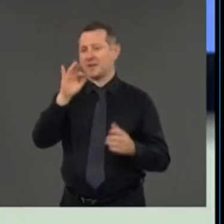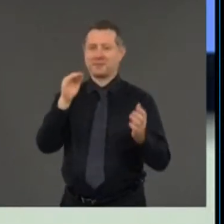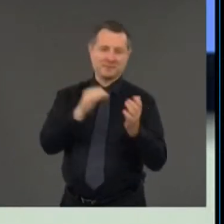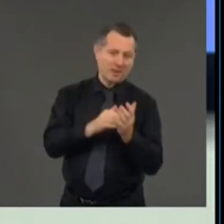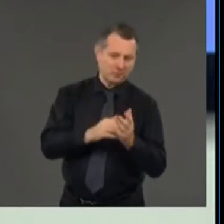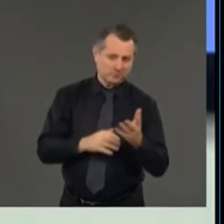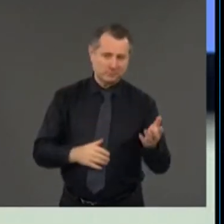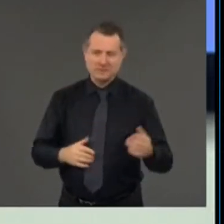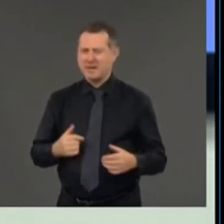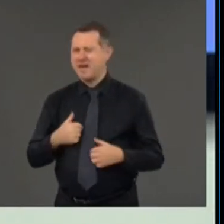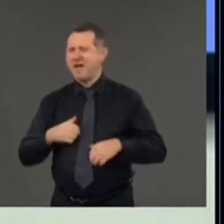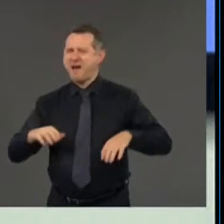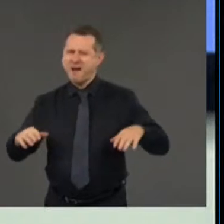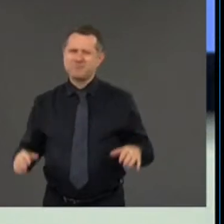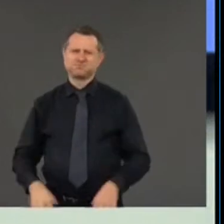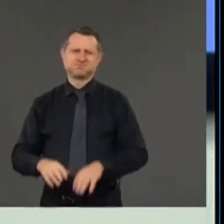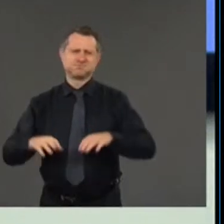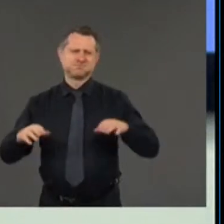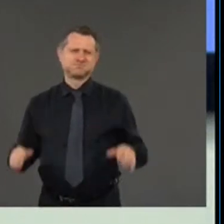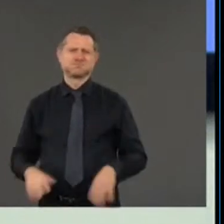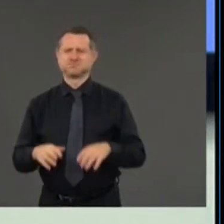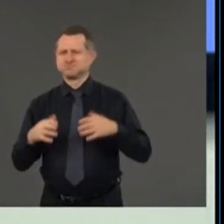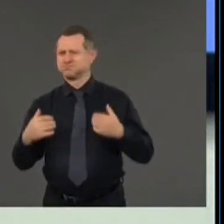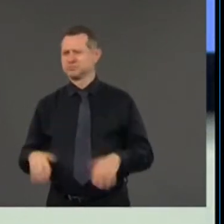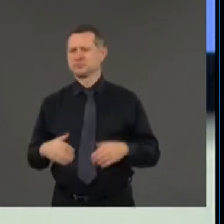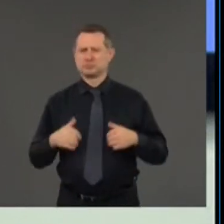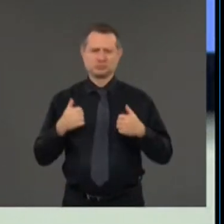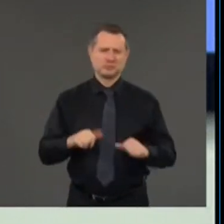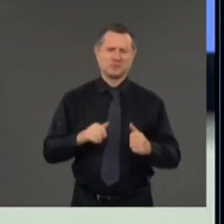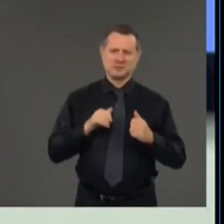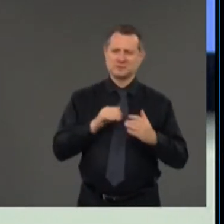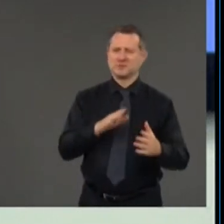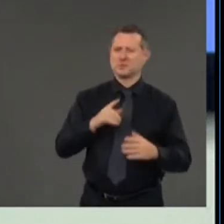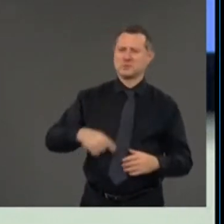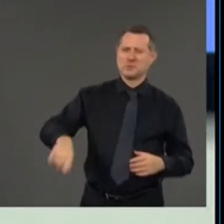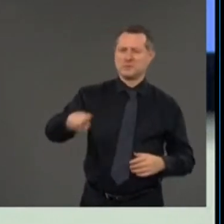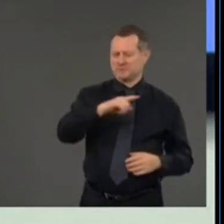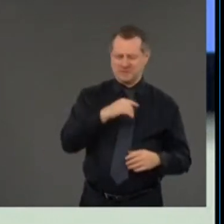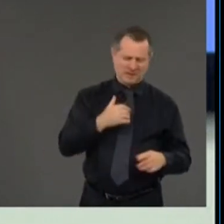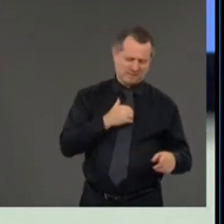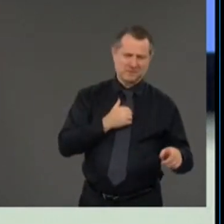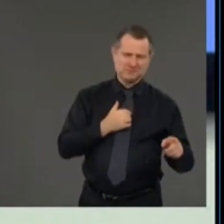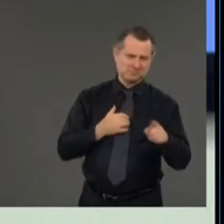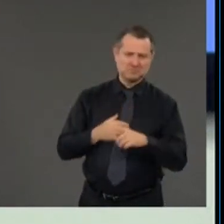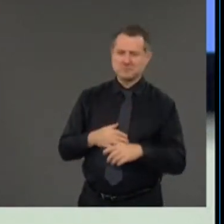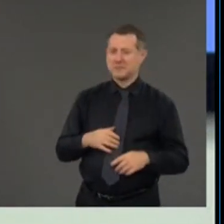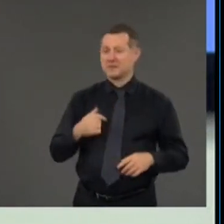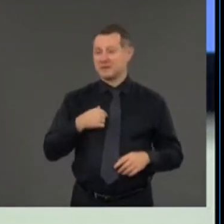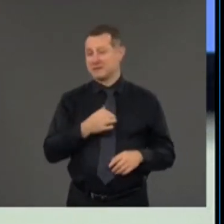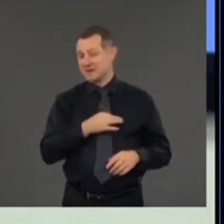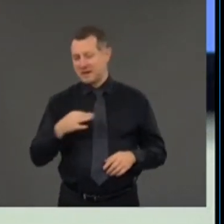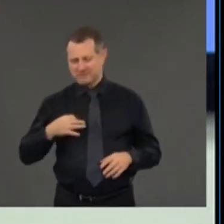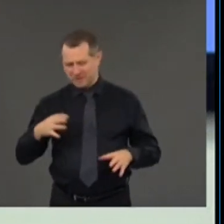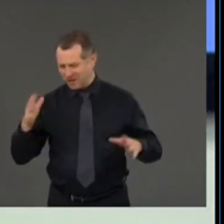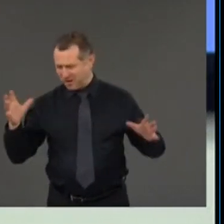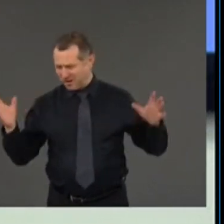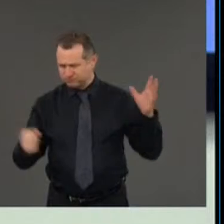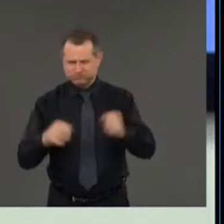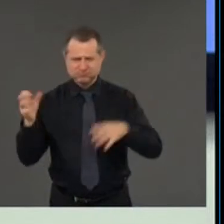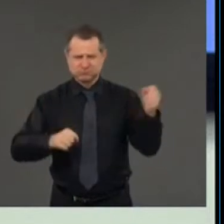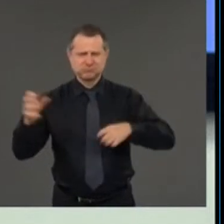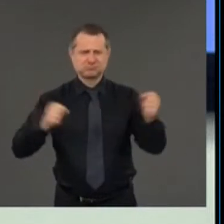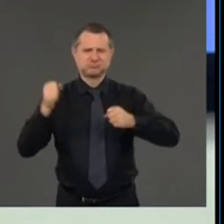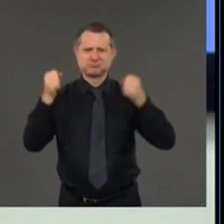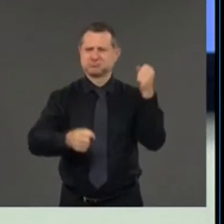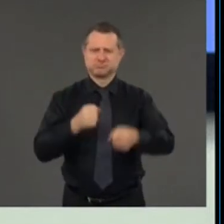made to address any of the needs of the nursing homes, including staff, including issues of testing. We